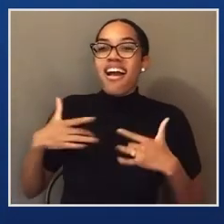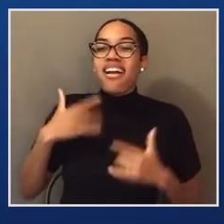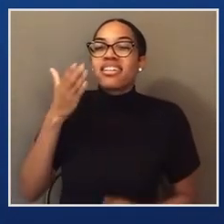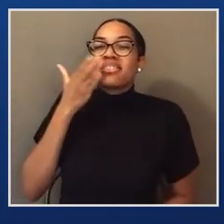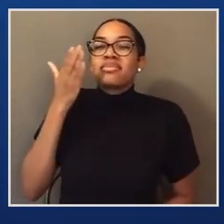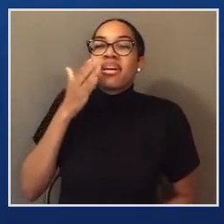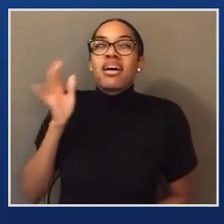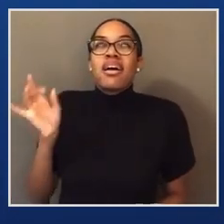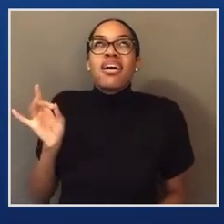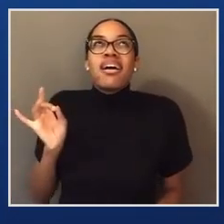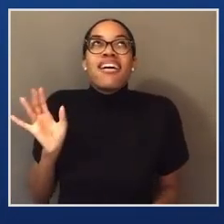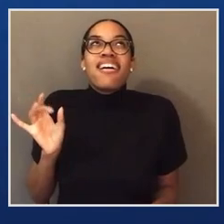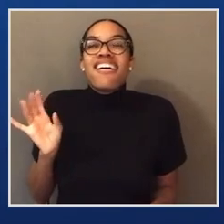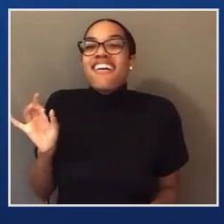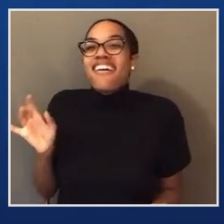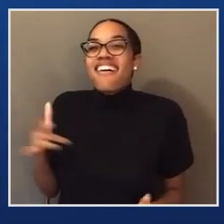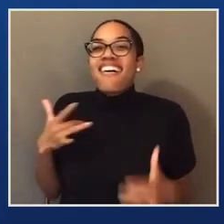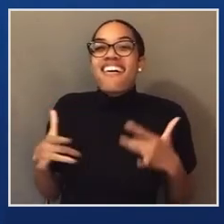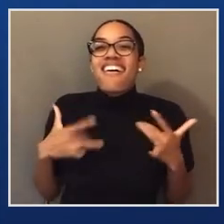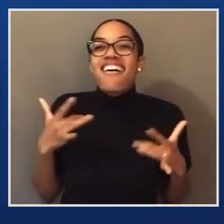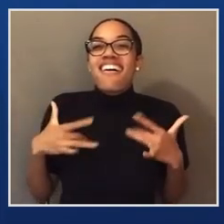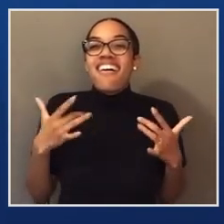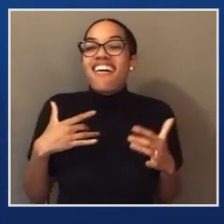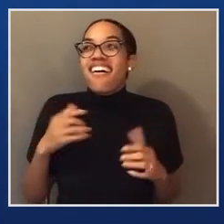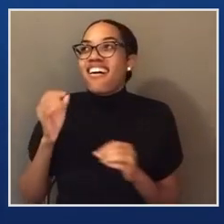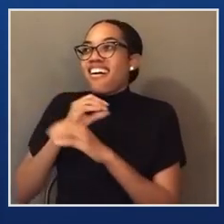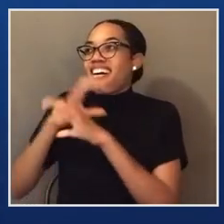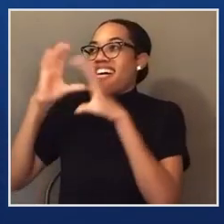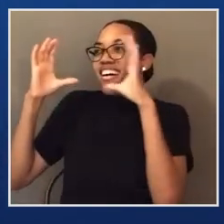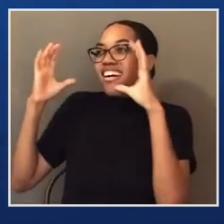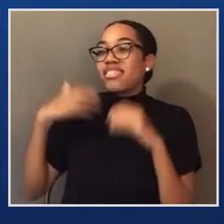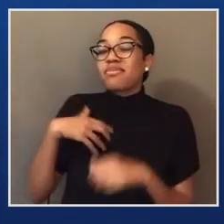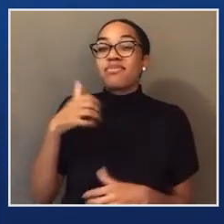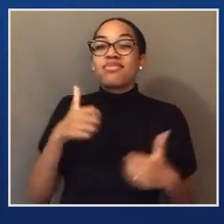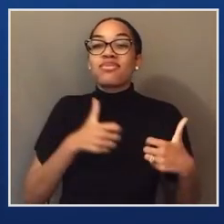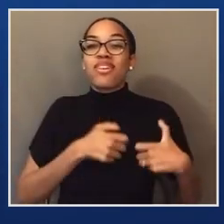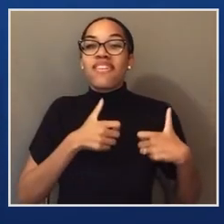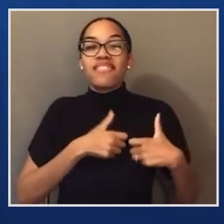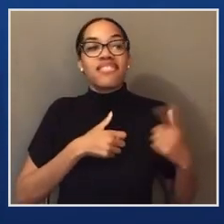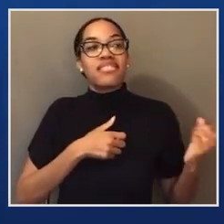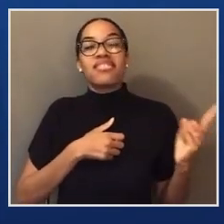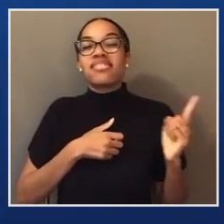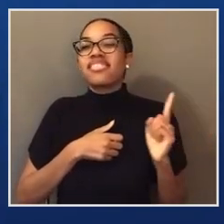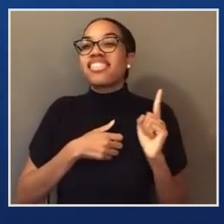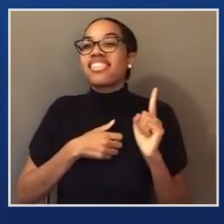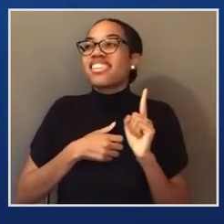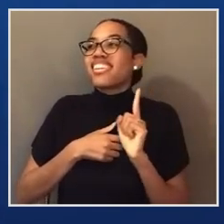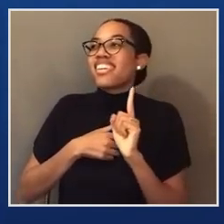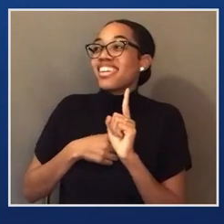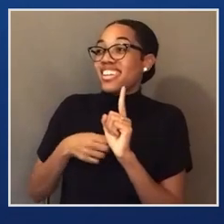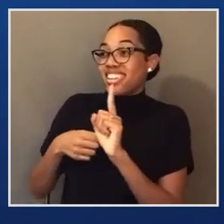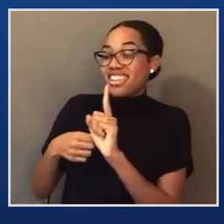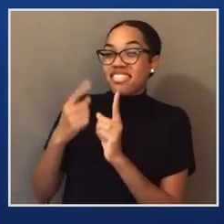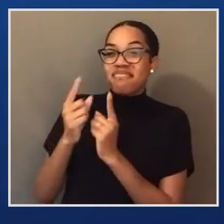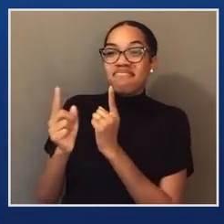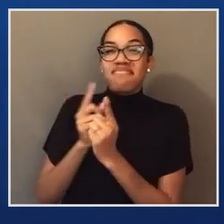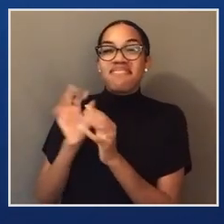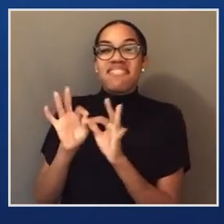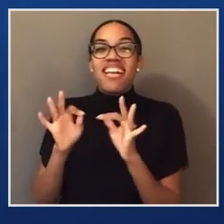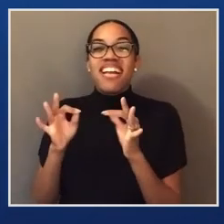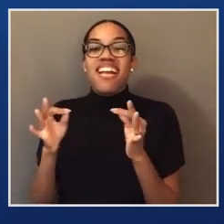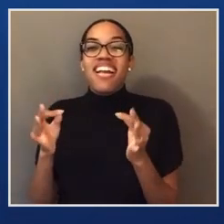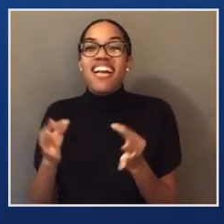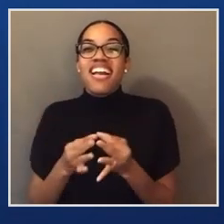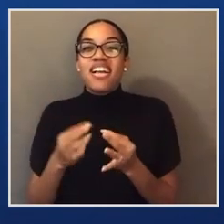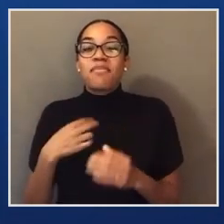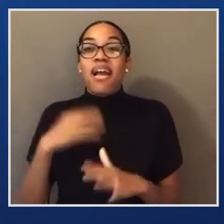you say I shouldn't. Might not make good, but I'm hoping and I'm pushing for a better day. A good day in the making, but you never